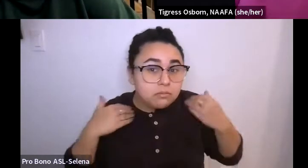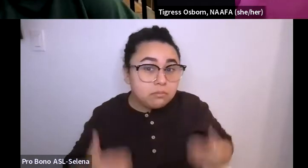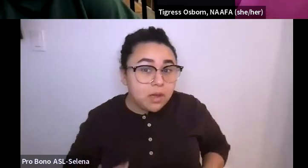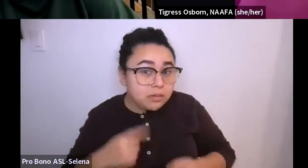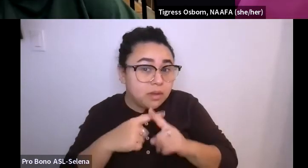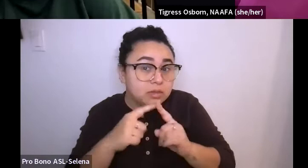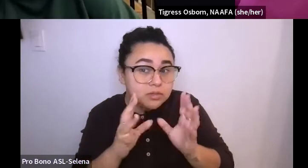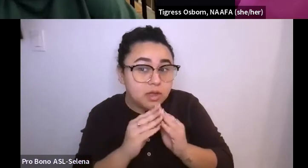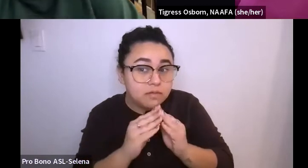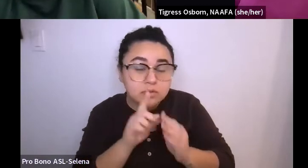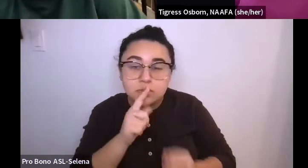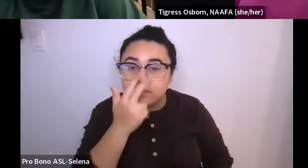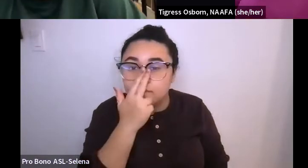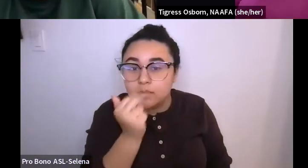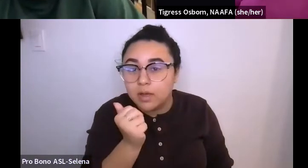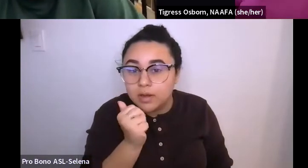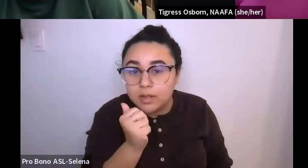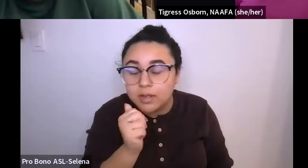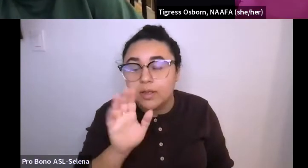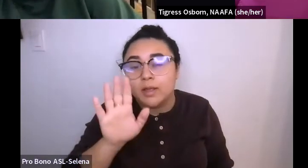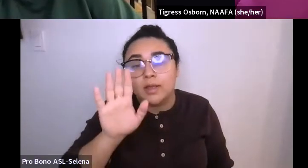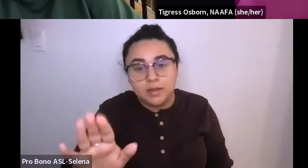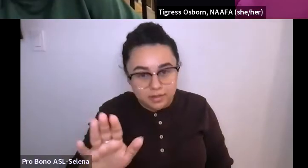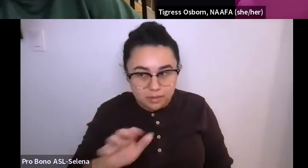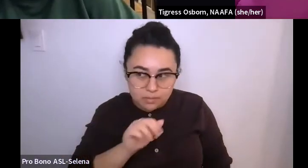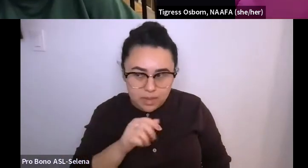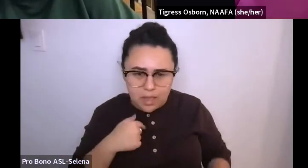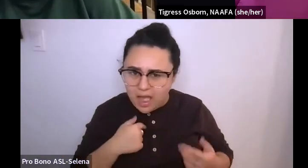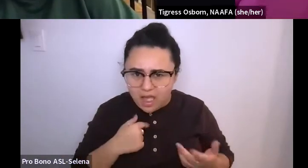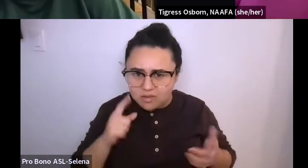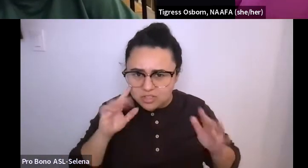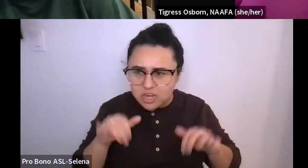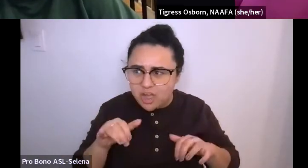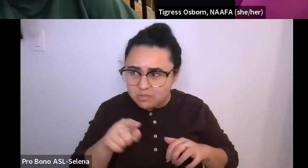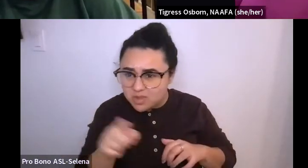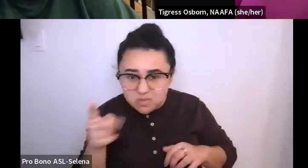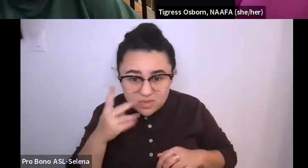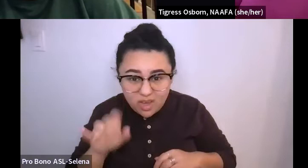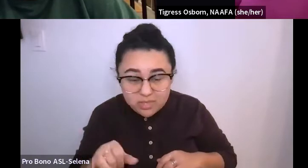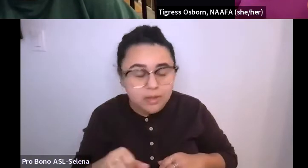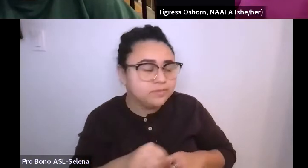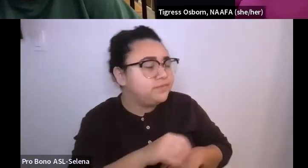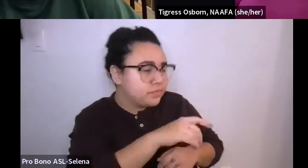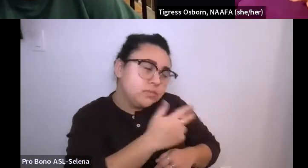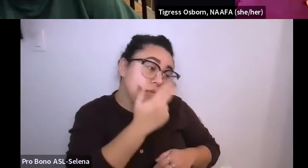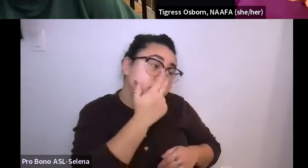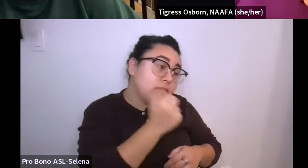I mean, it's funny, but it ain't, you know. It's funny and horrible, yeah. Yeah, I know you also have